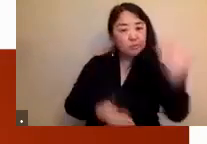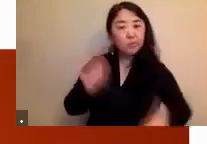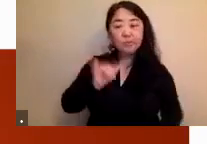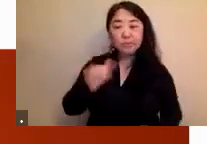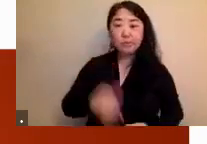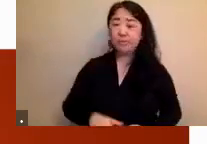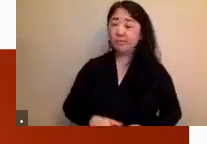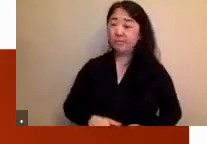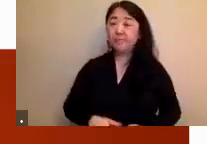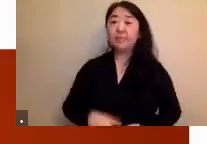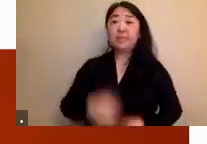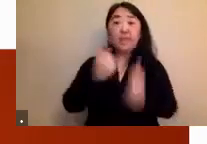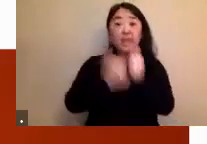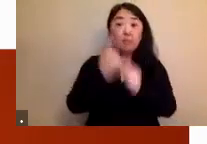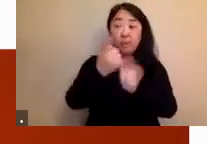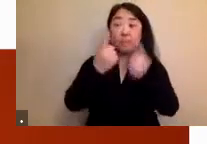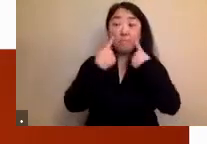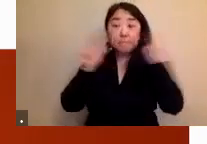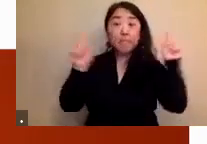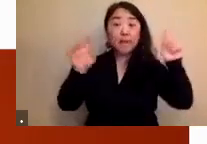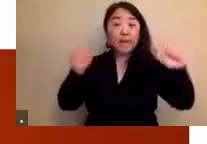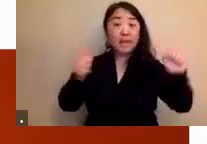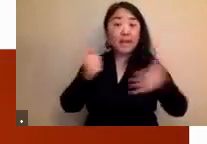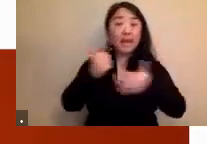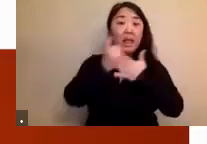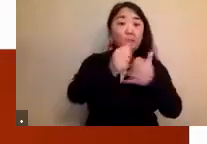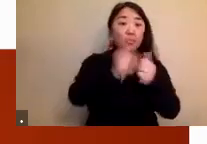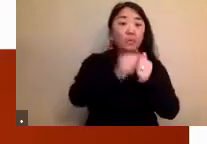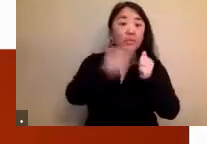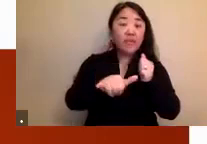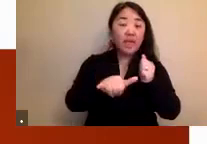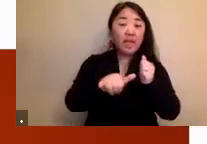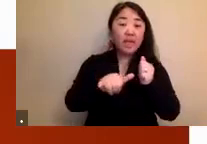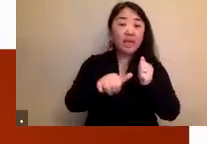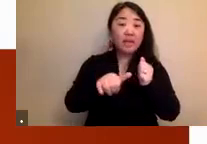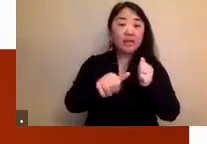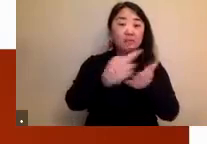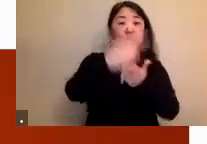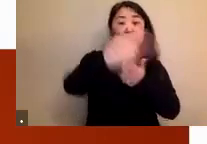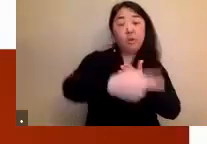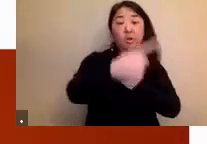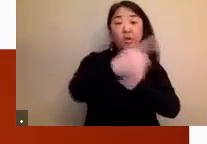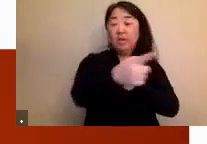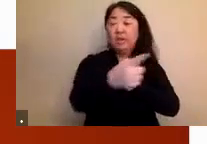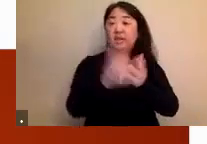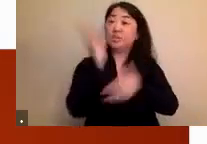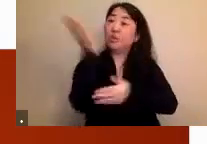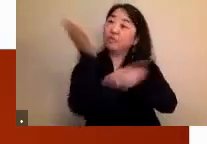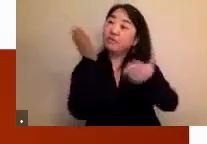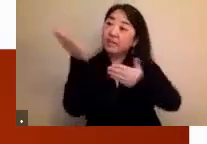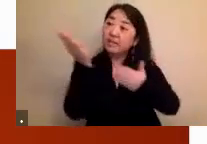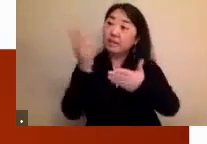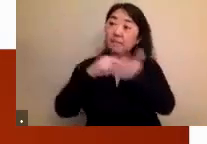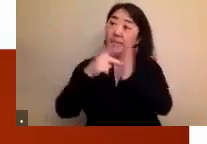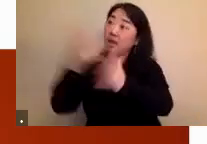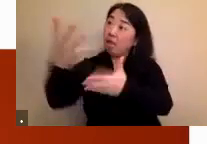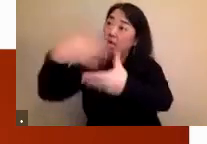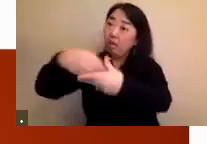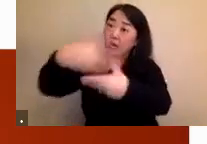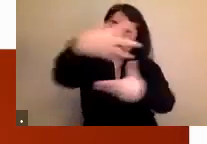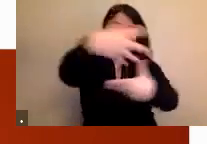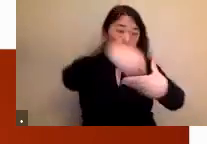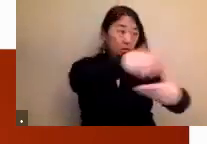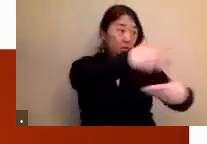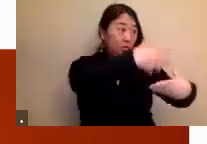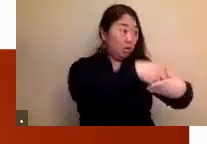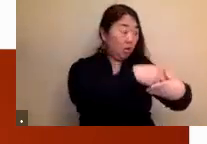Can everyone contribute to the outcome of transit services? Is there engagement? Are we able to connect with all communities